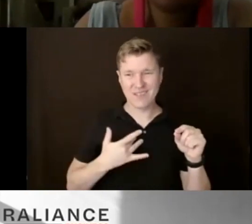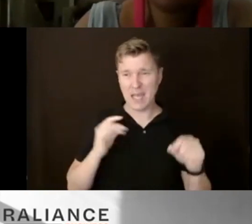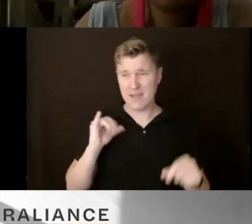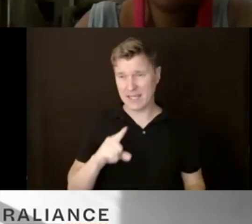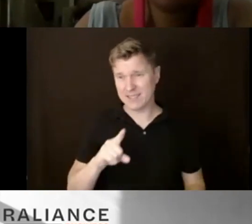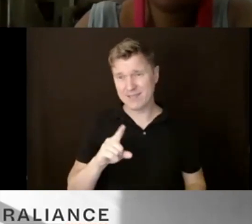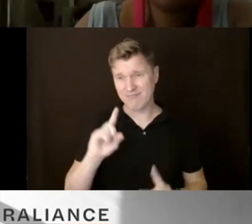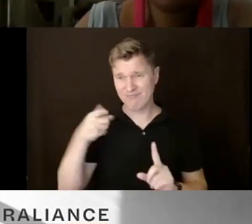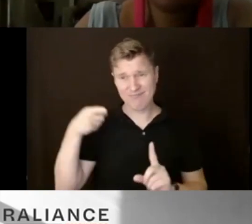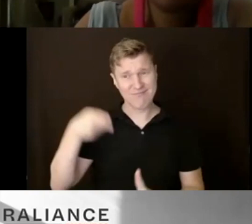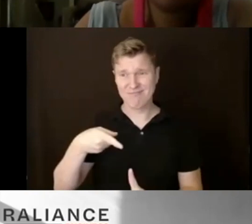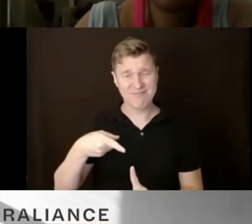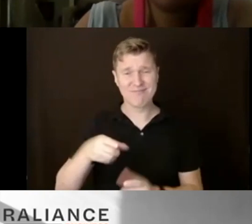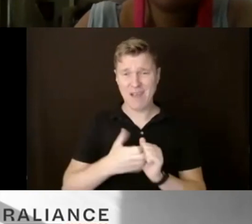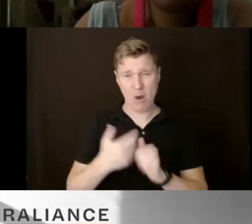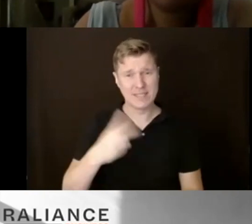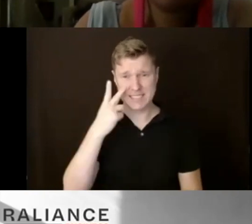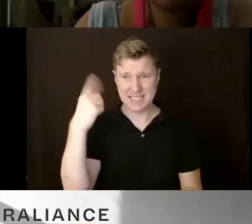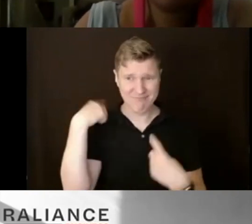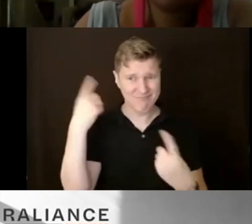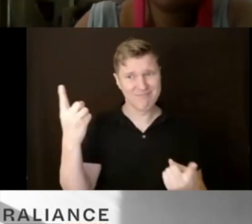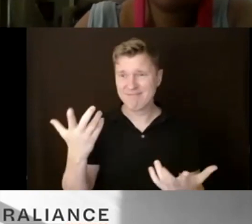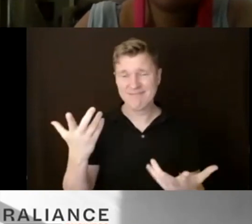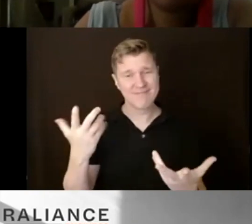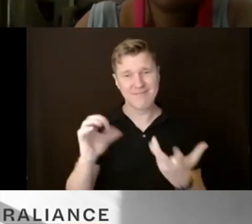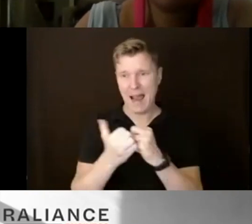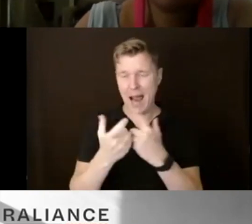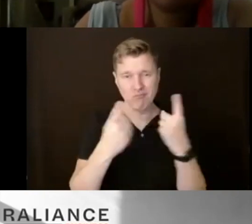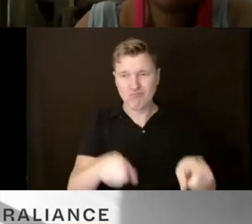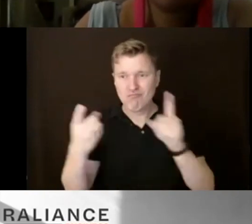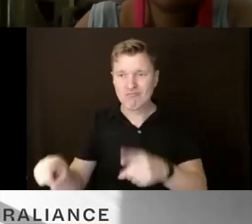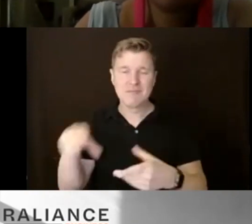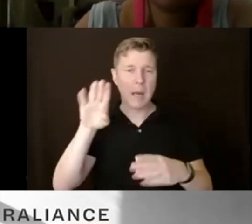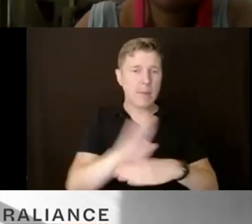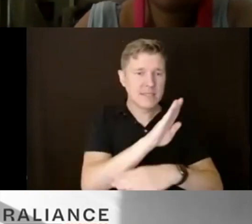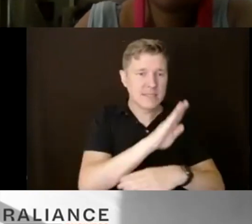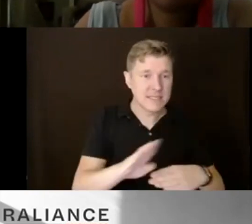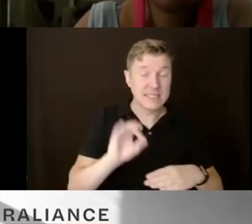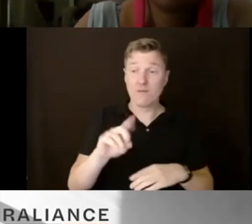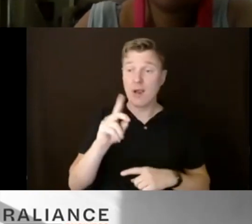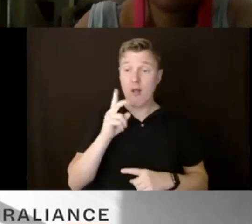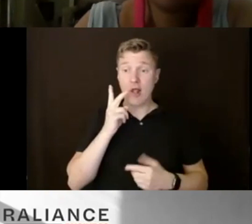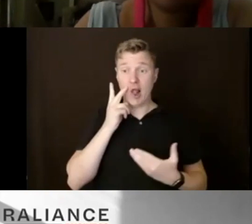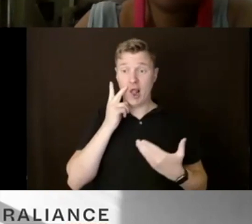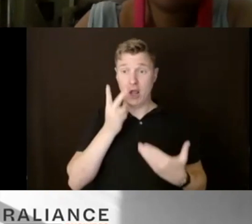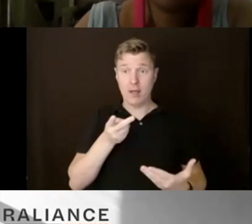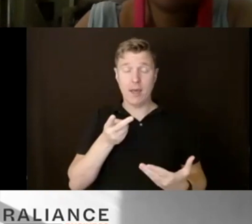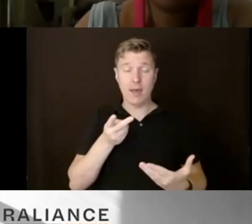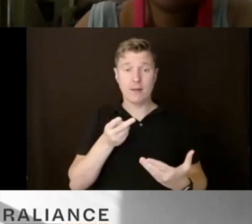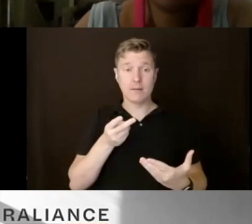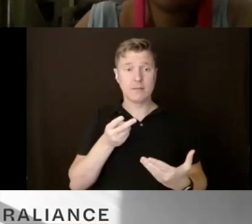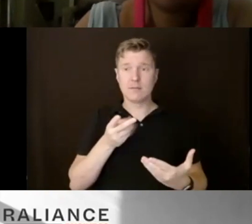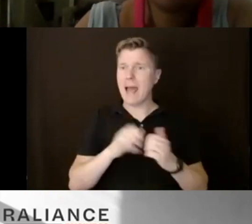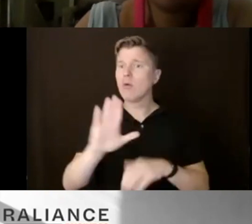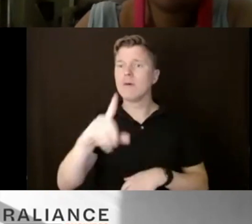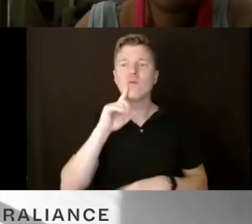spot on with how I've seen things play out within businesses. I mean, if we look at just the way the Olympics